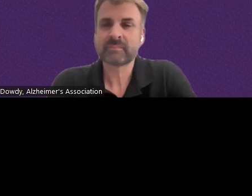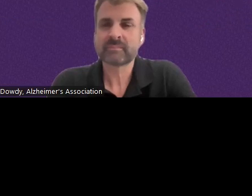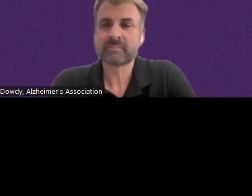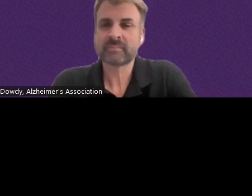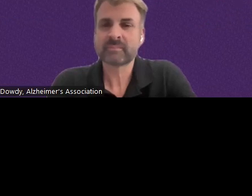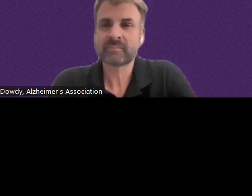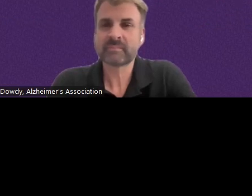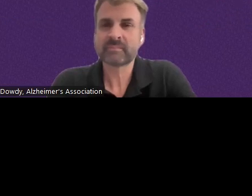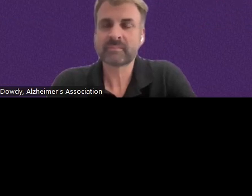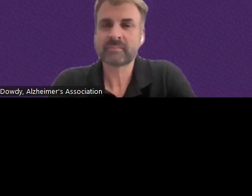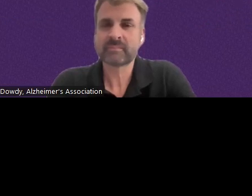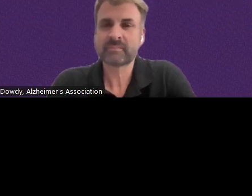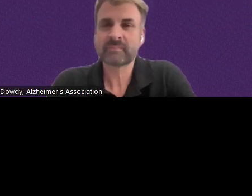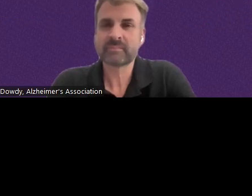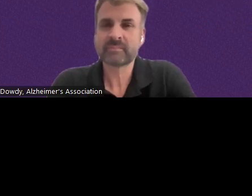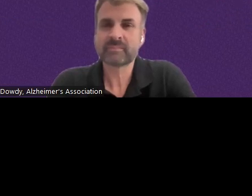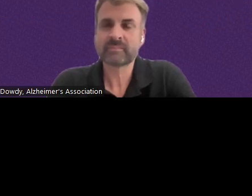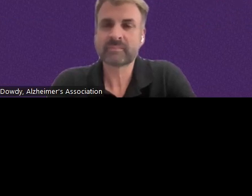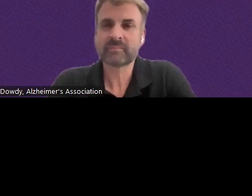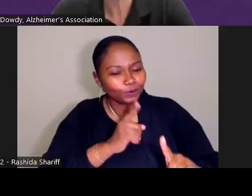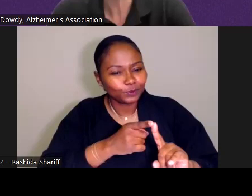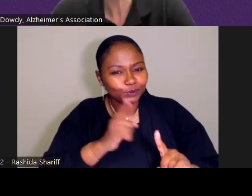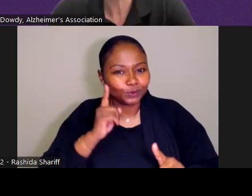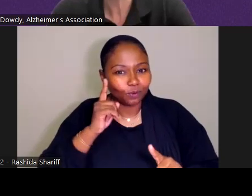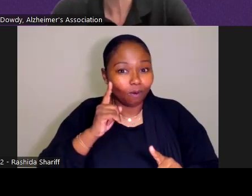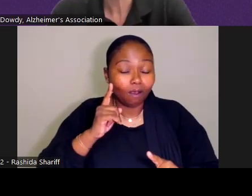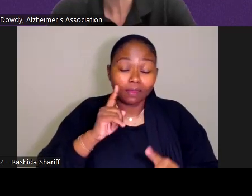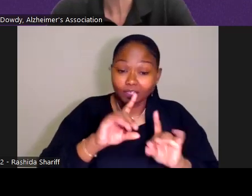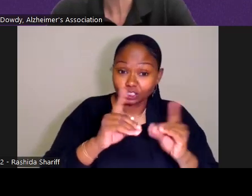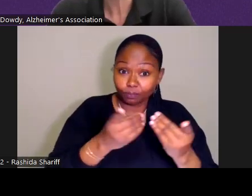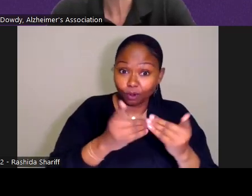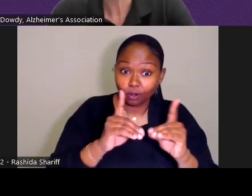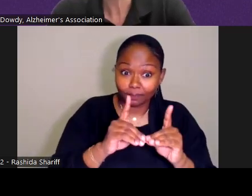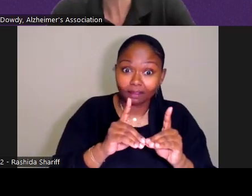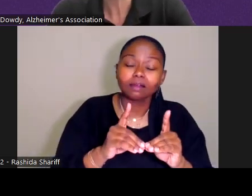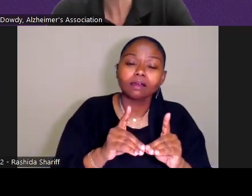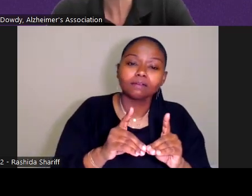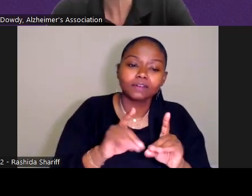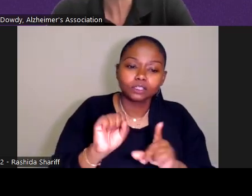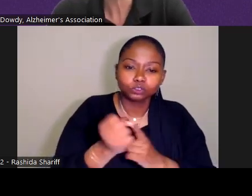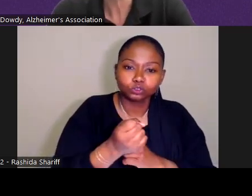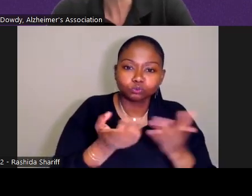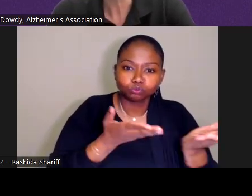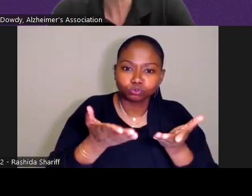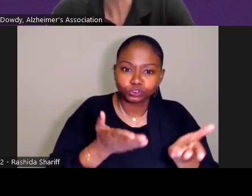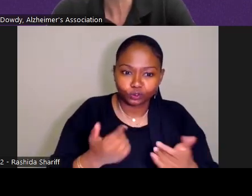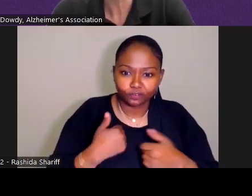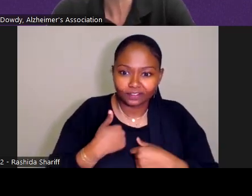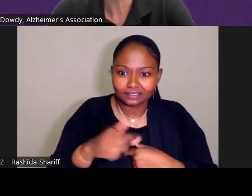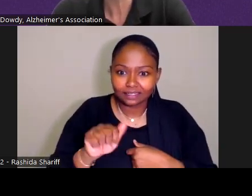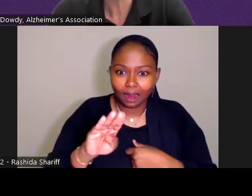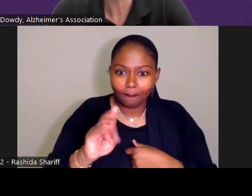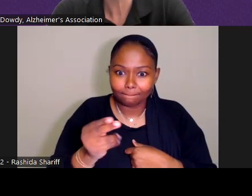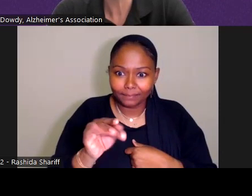special thanks to our colleagues at the Department of Social Services and to our state long-term care ombudsman, Blanca